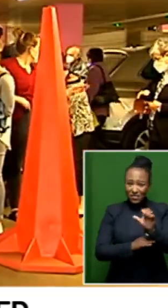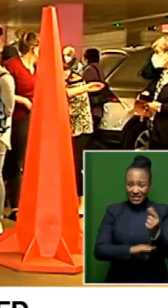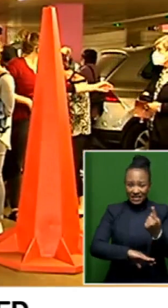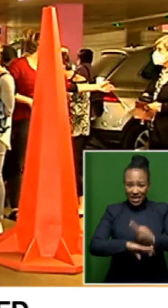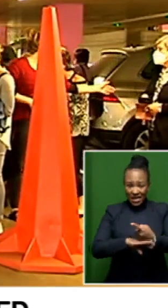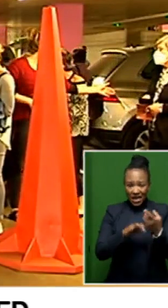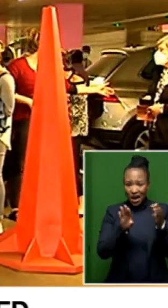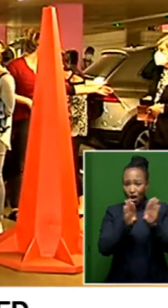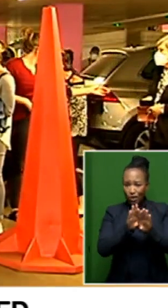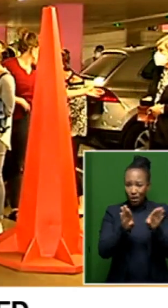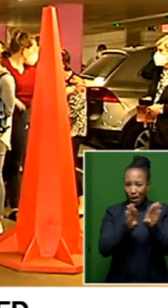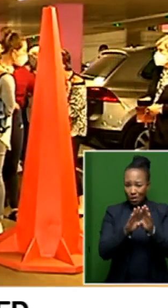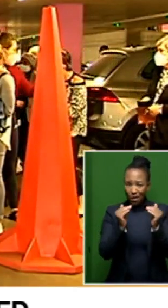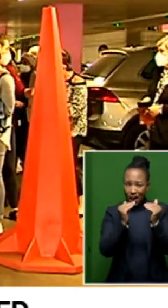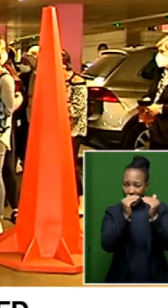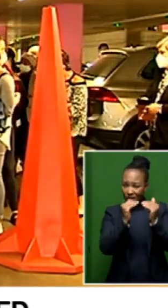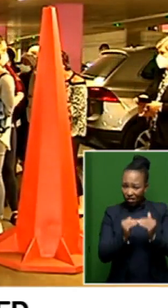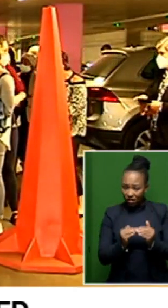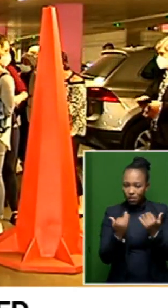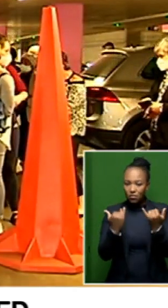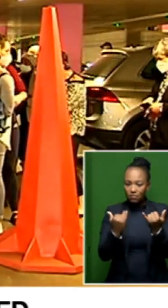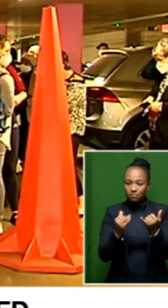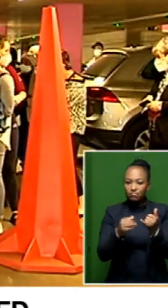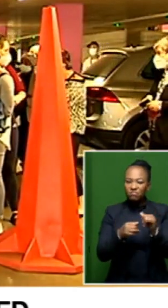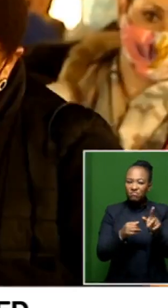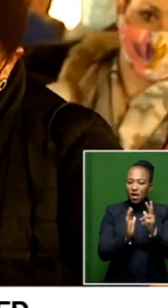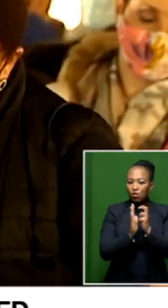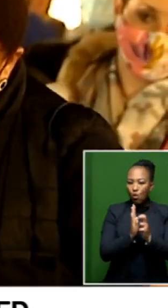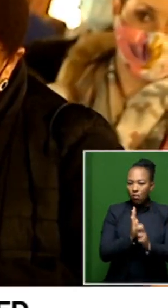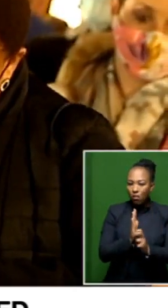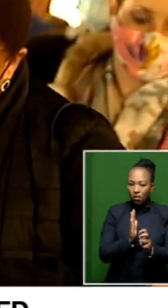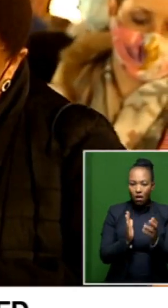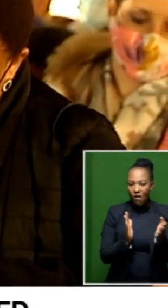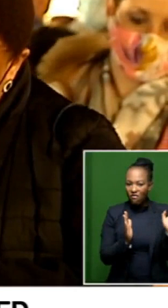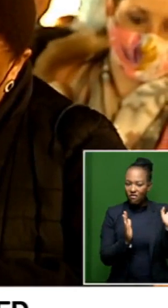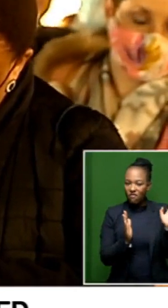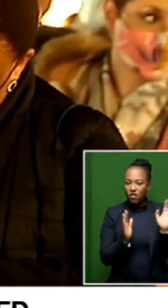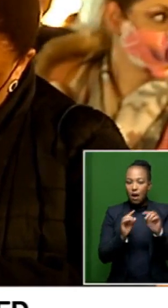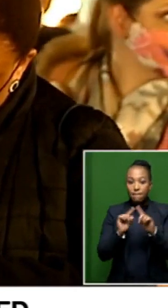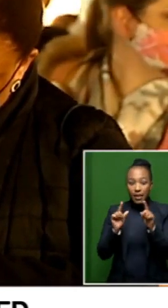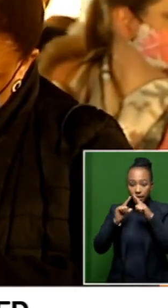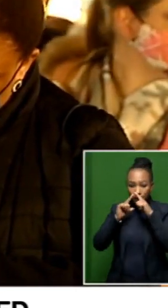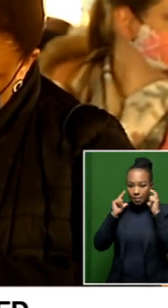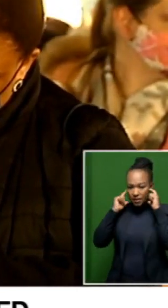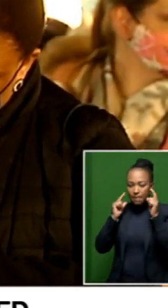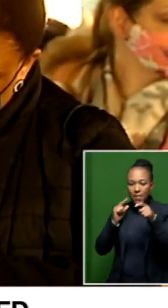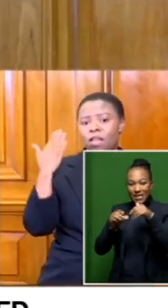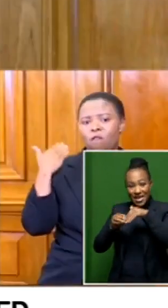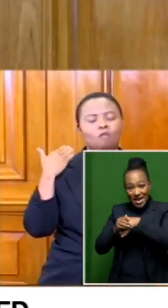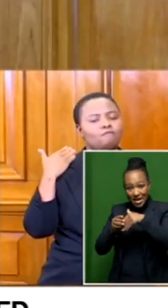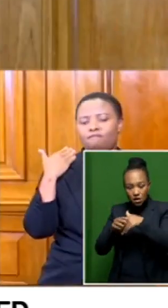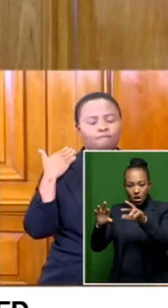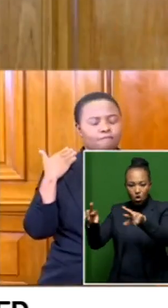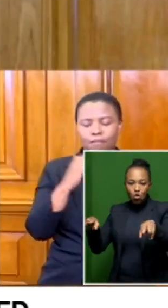days. Now COVID-19 restrictions are a thing of the past, with wearing of masks required only indoors. While